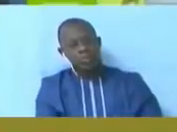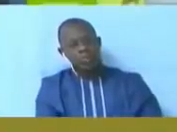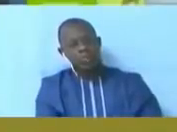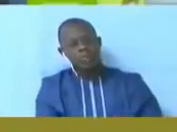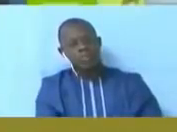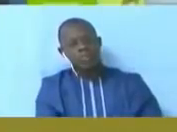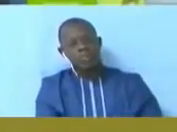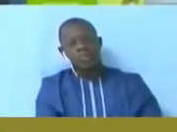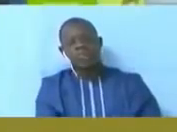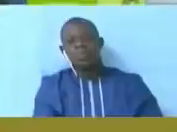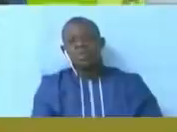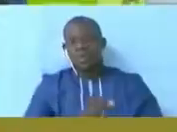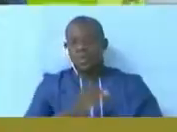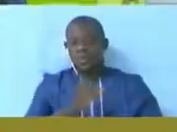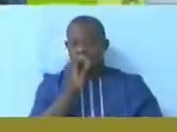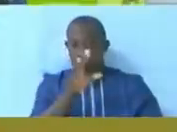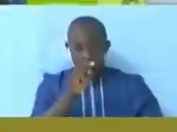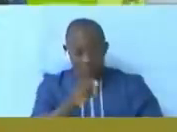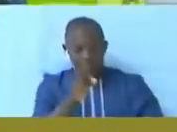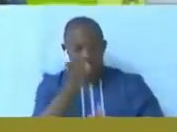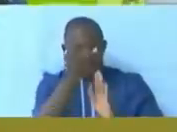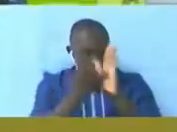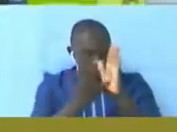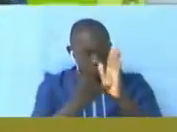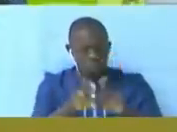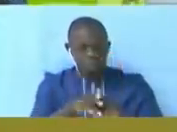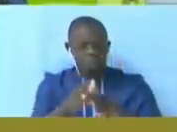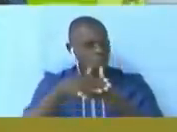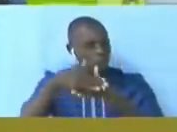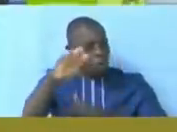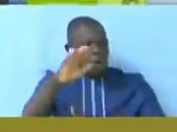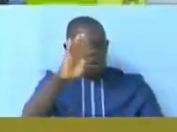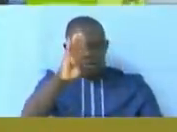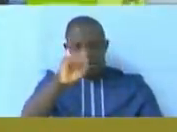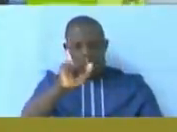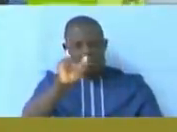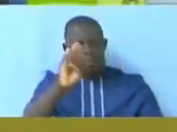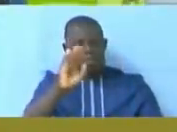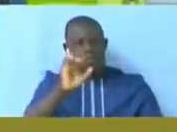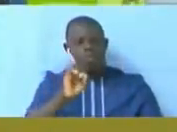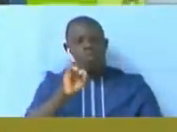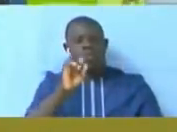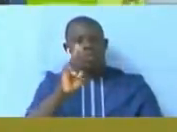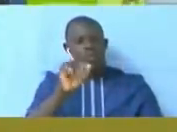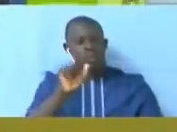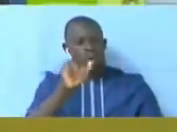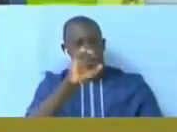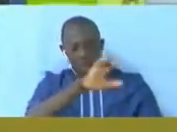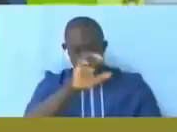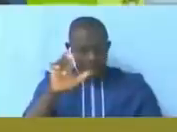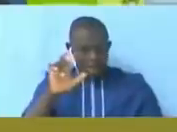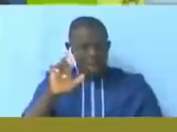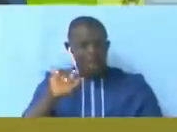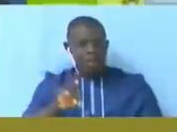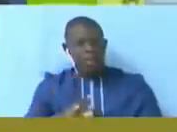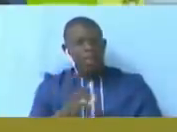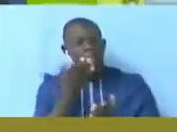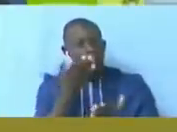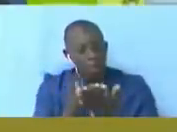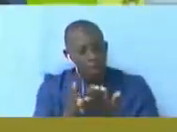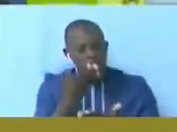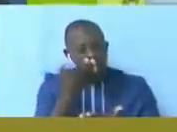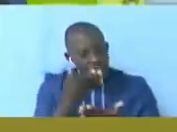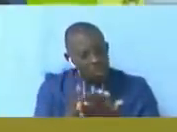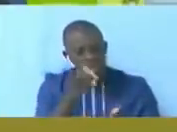He said, the issue is beyond Babakar himself. Please, I'm begging you, don't reply to that letter. Akonye ngotu mwole kwenying atambita Babakar